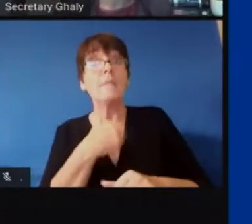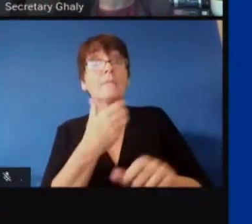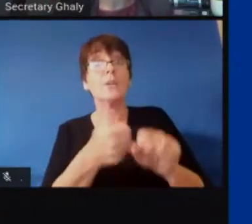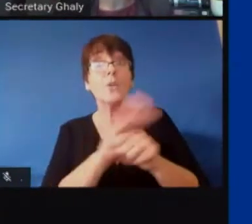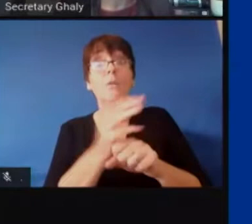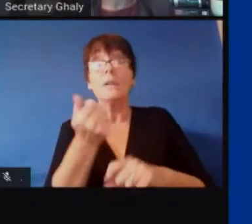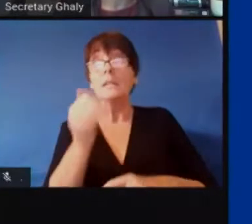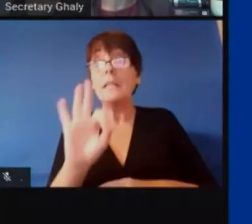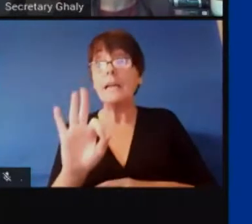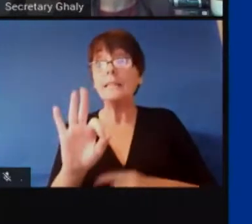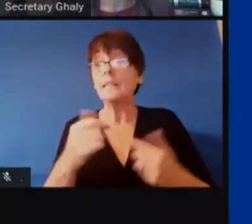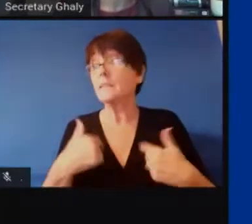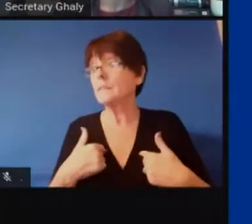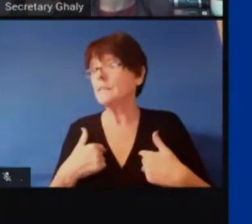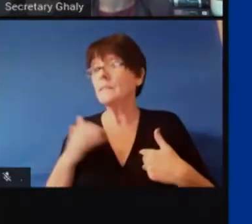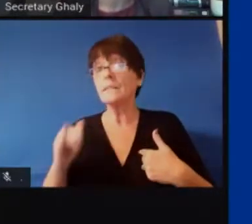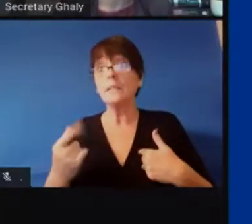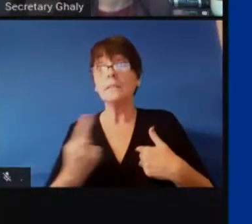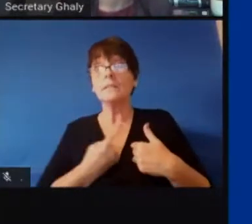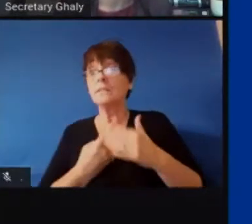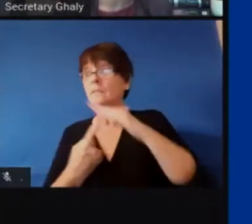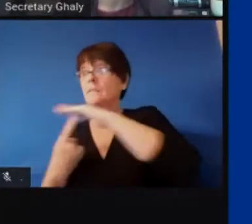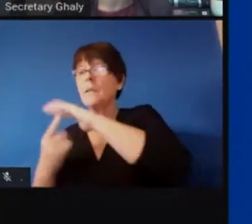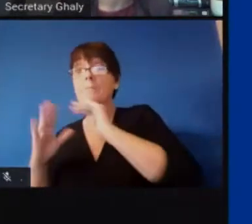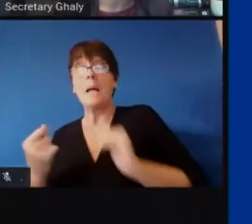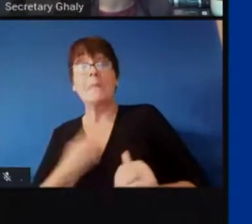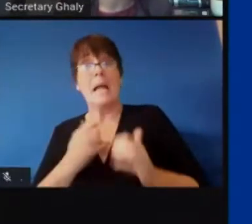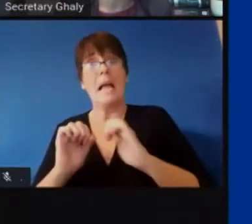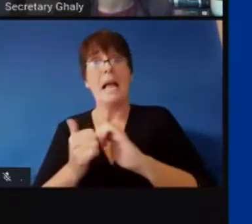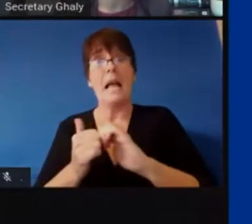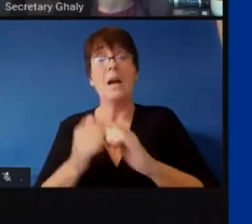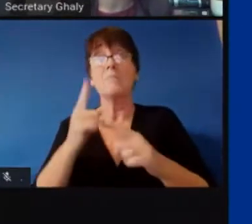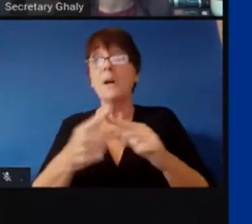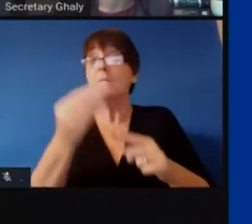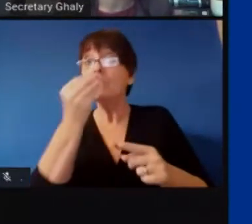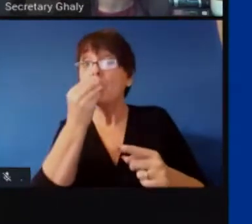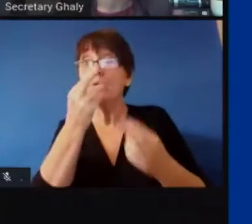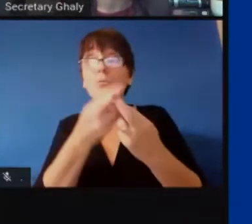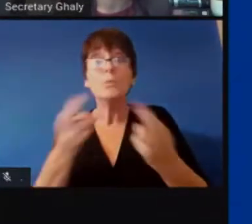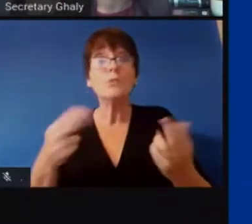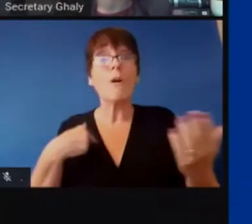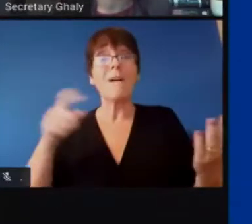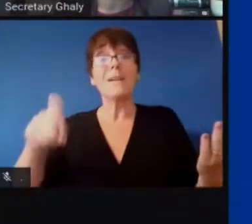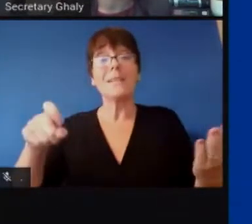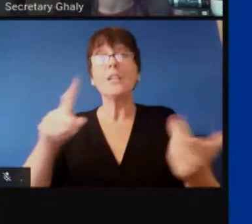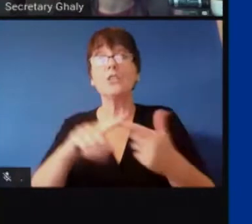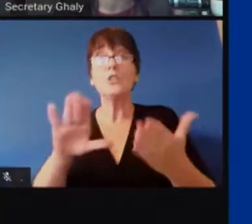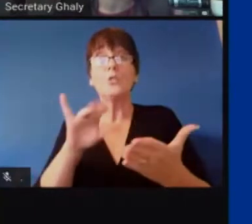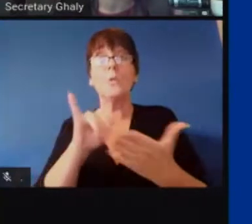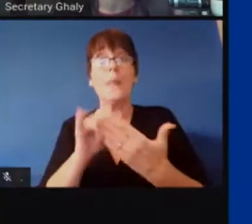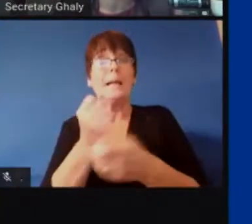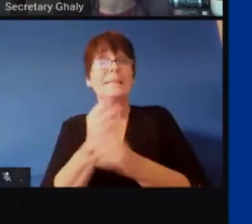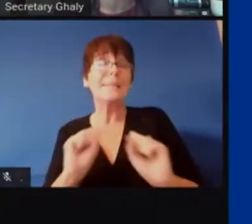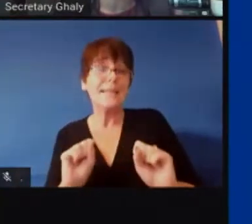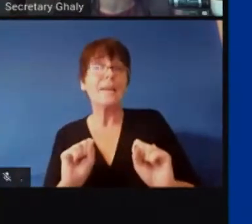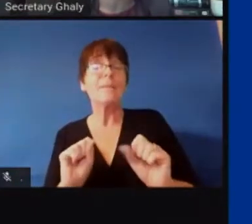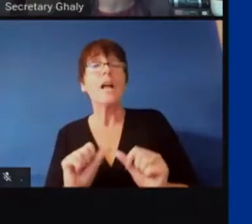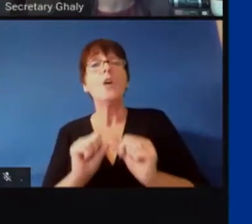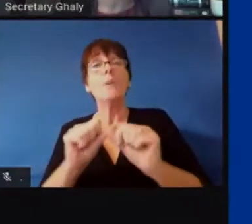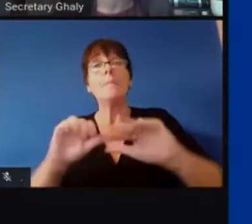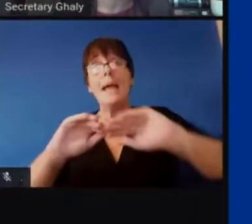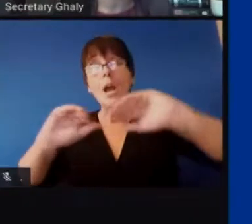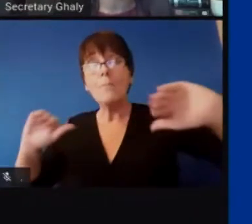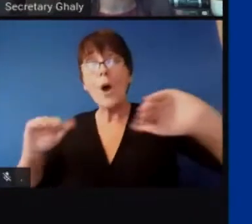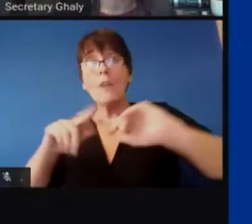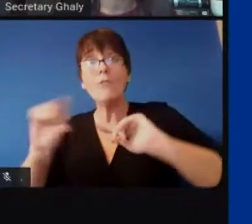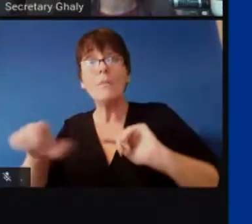be able to isolate themselves from others and be able to have all the food and resources that they need in order to do that safely and remain apart from others.